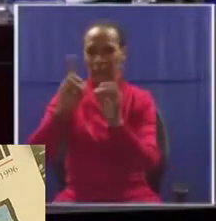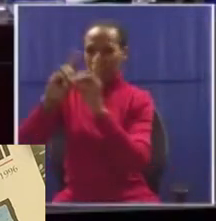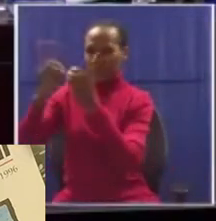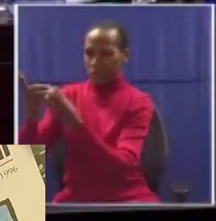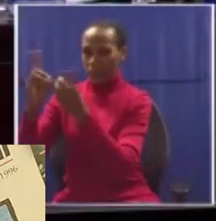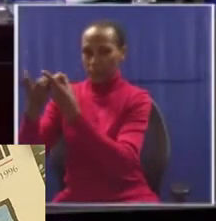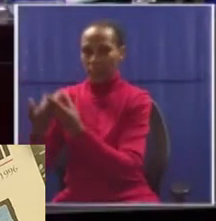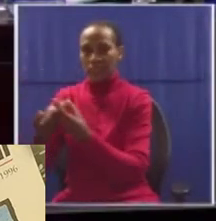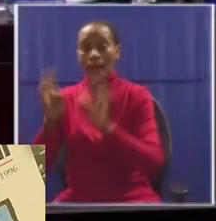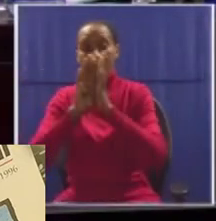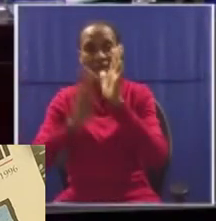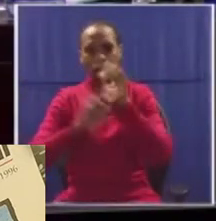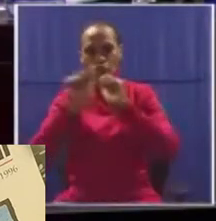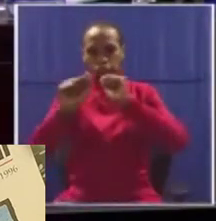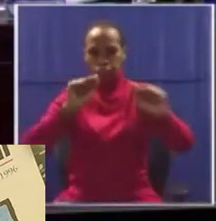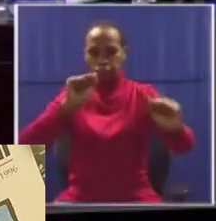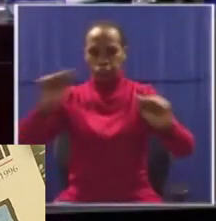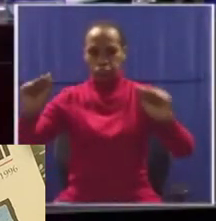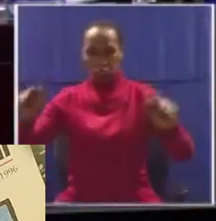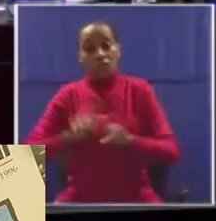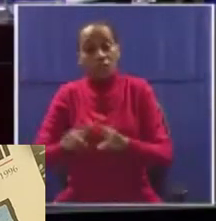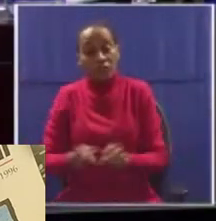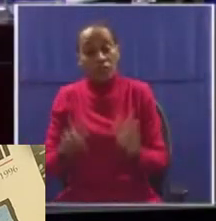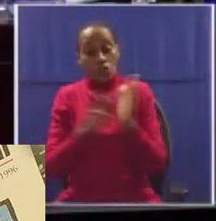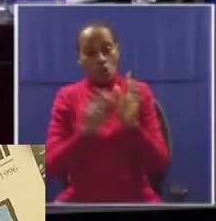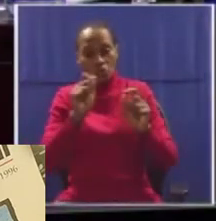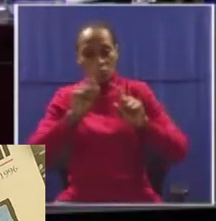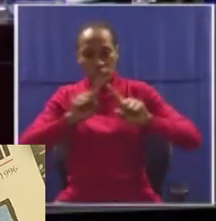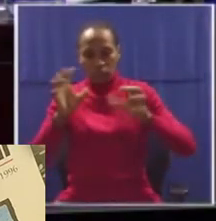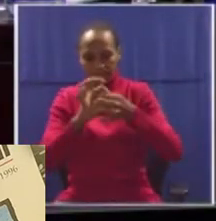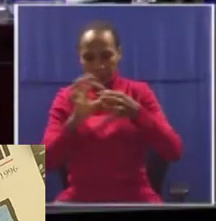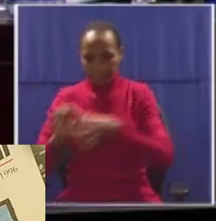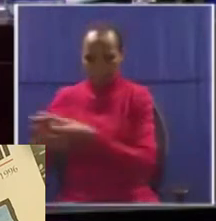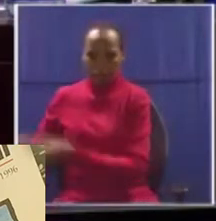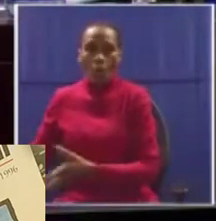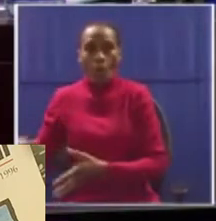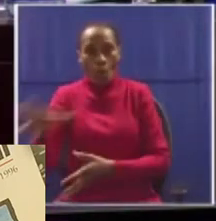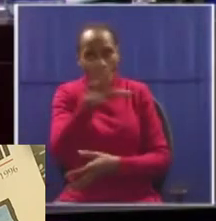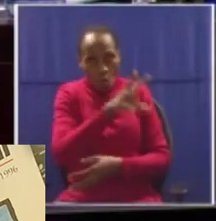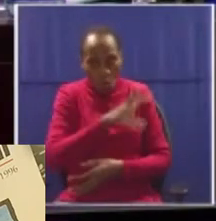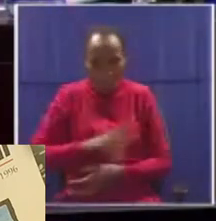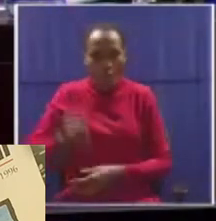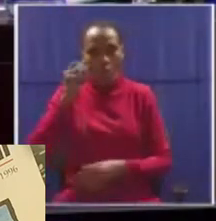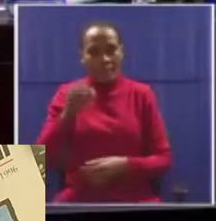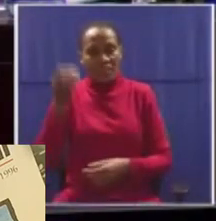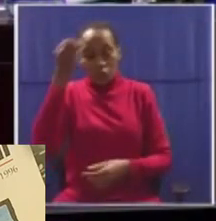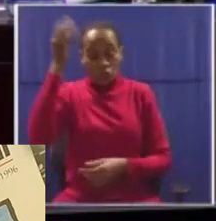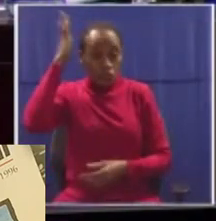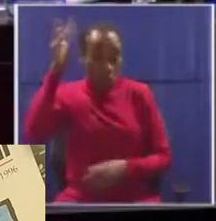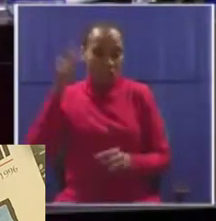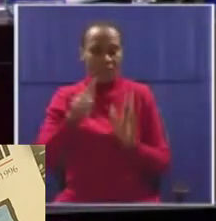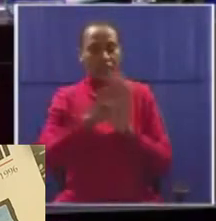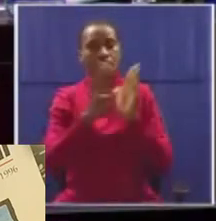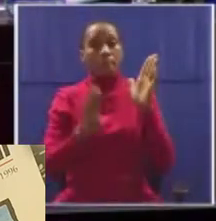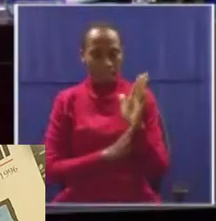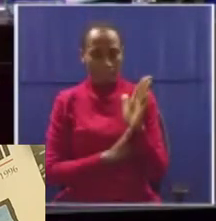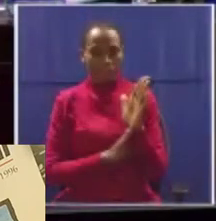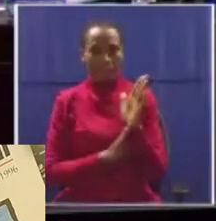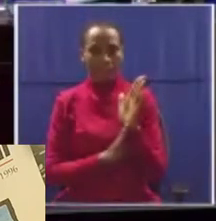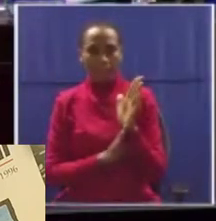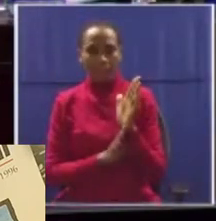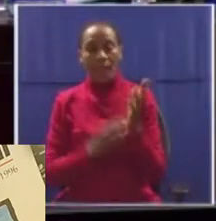administering this and related legislations to take note of this Constitutional Amendment